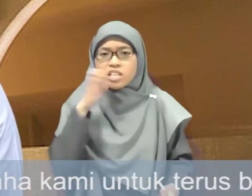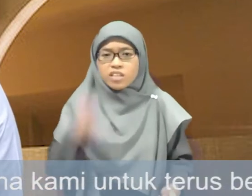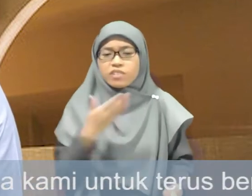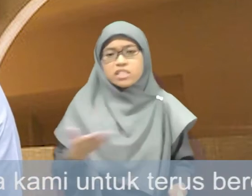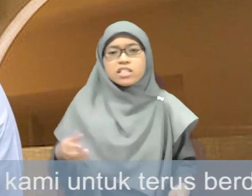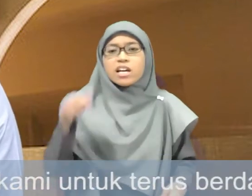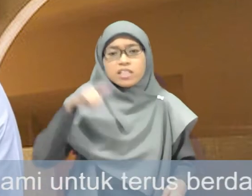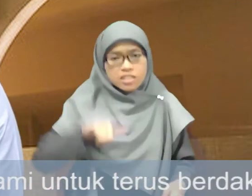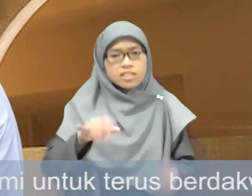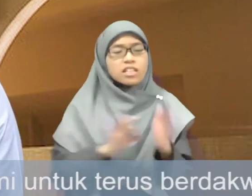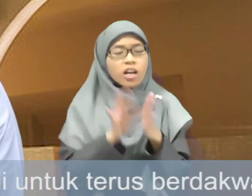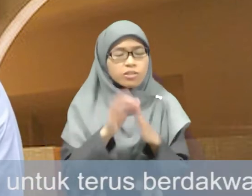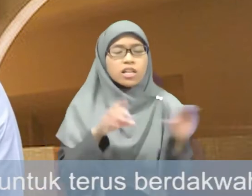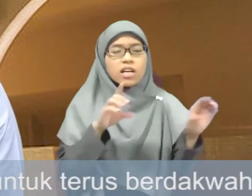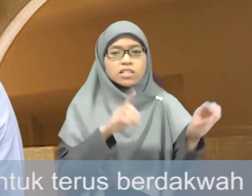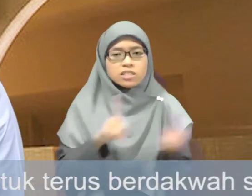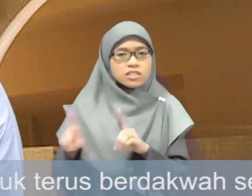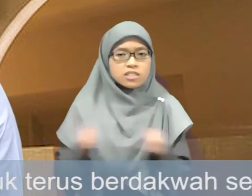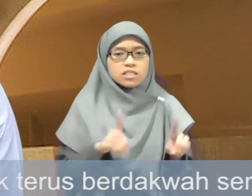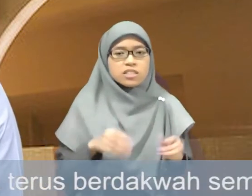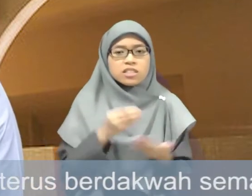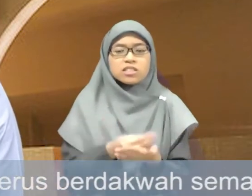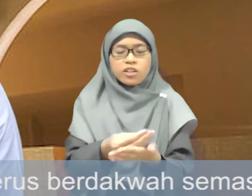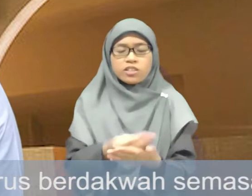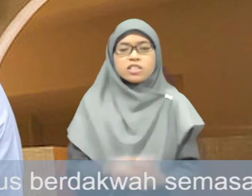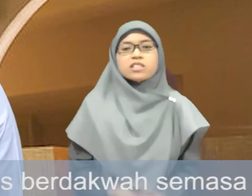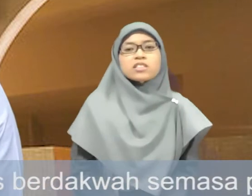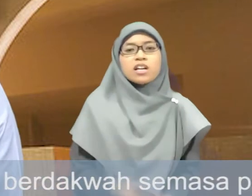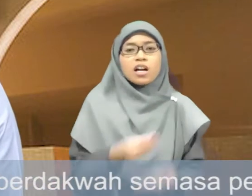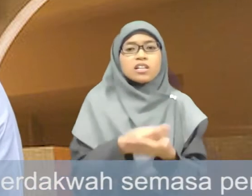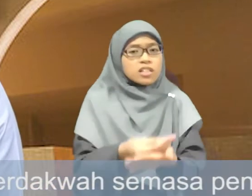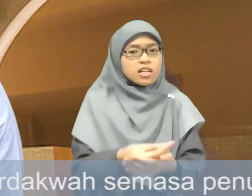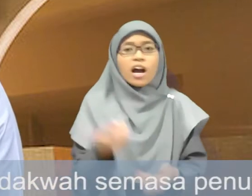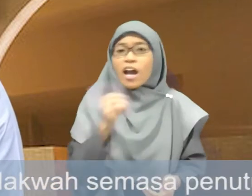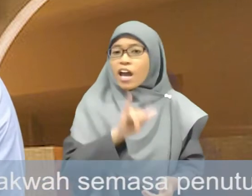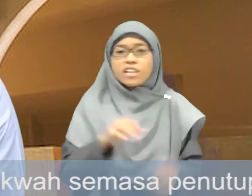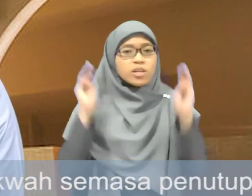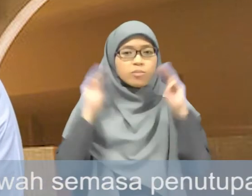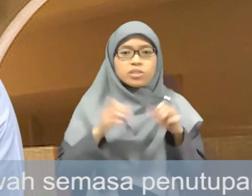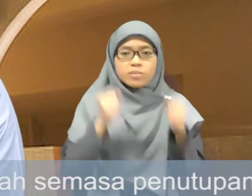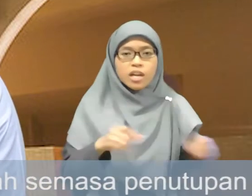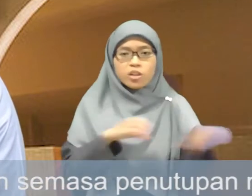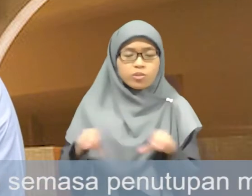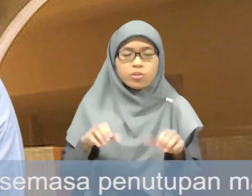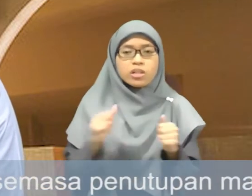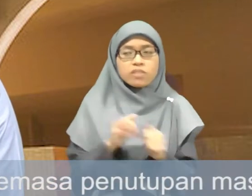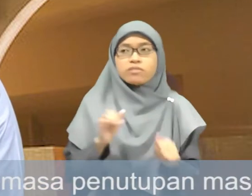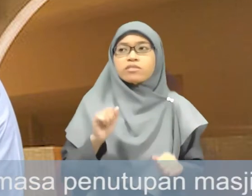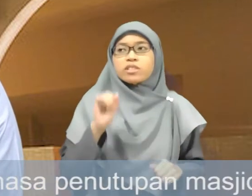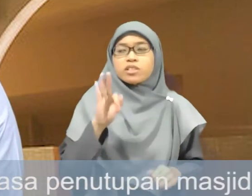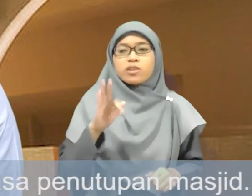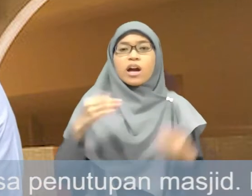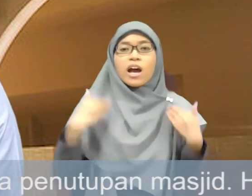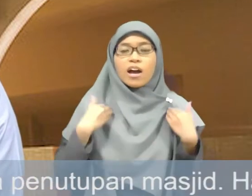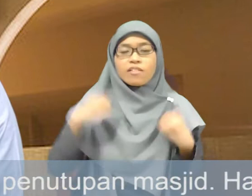cannot do that as well, he replied, then he should perform all that is good and keep away from all that is evil. And this, in return, will be